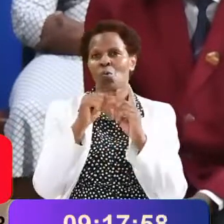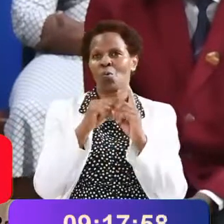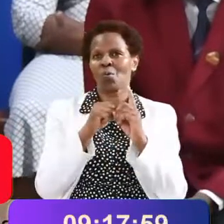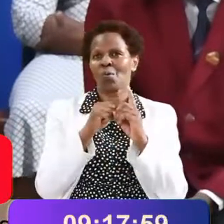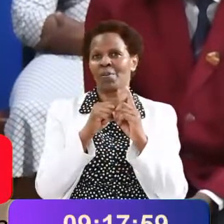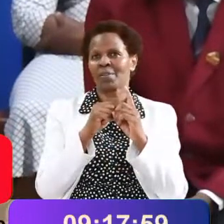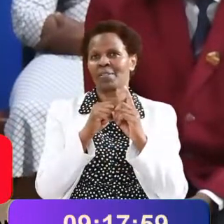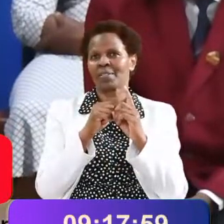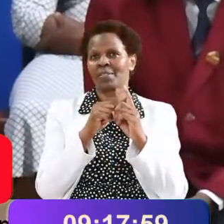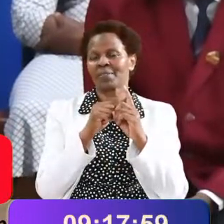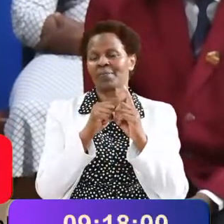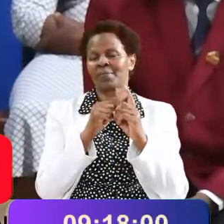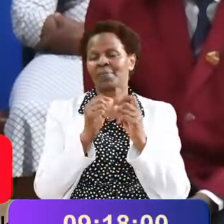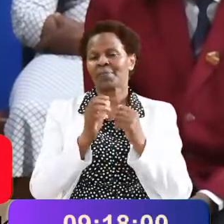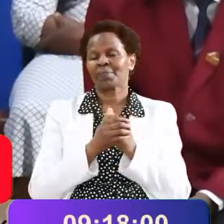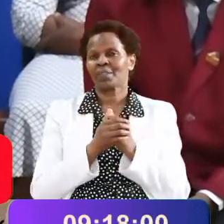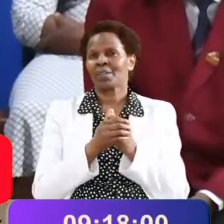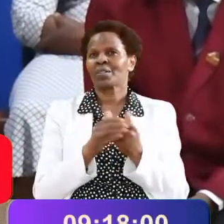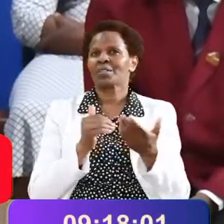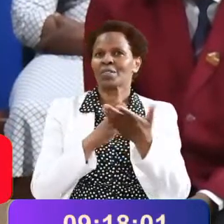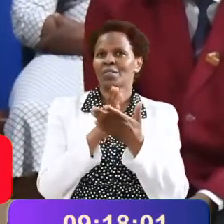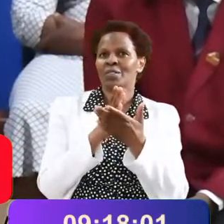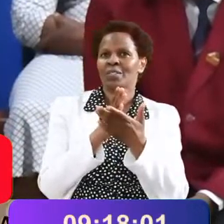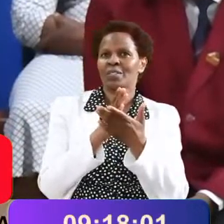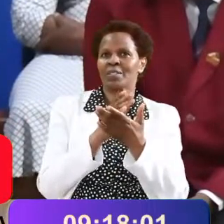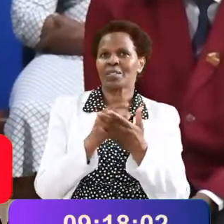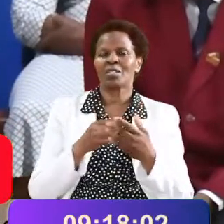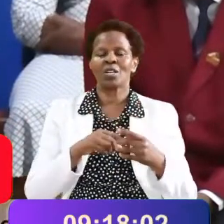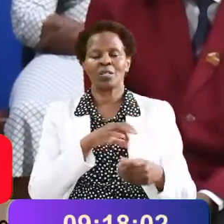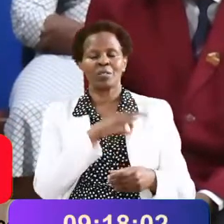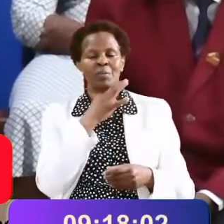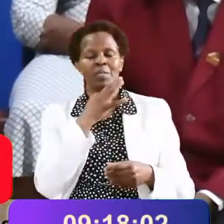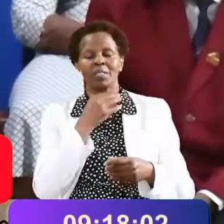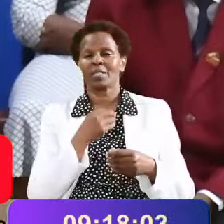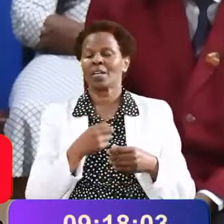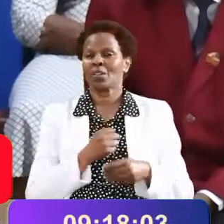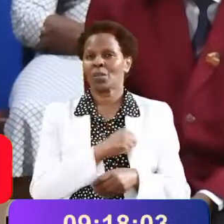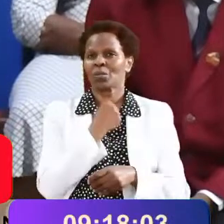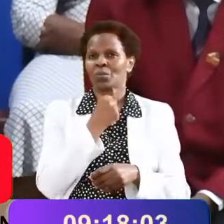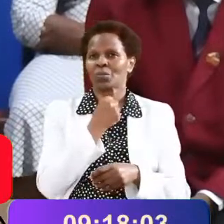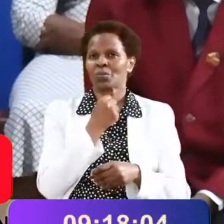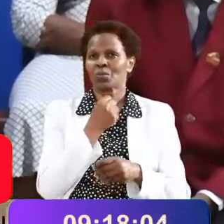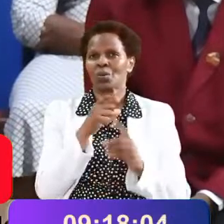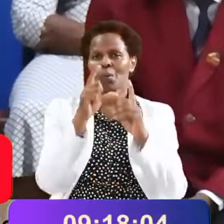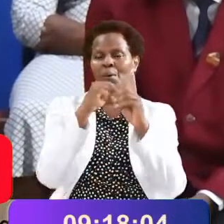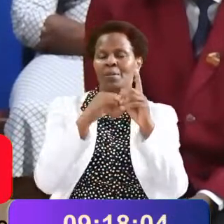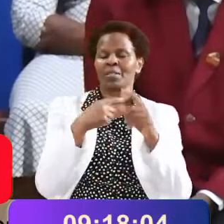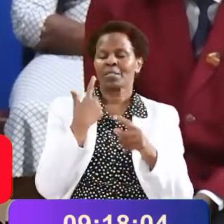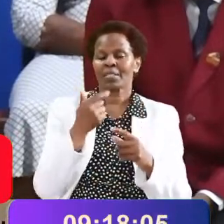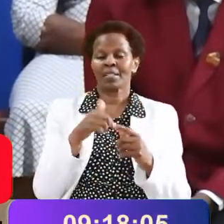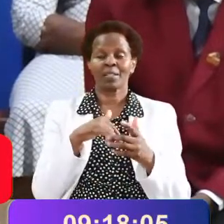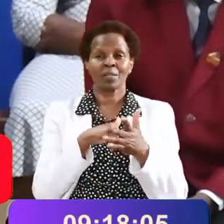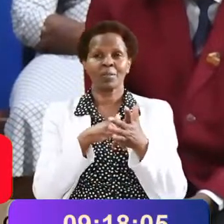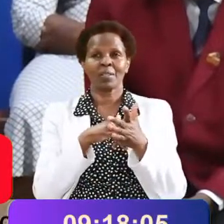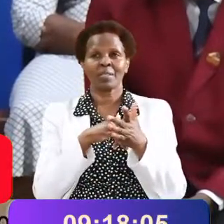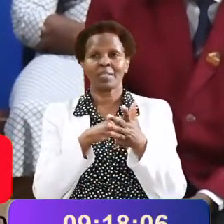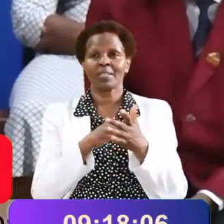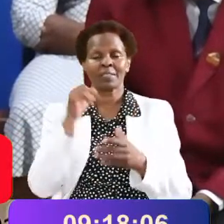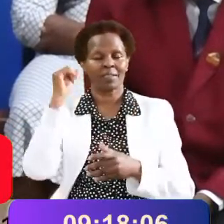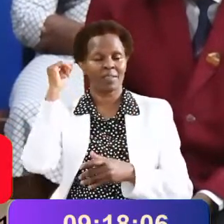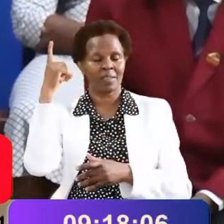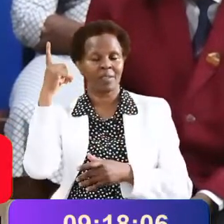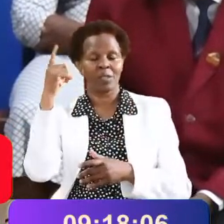any two-edged sword, dividing the soul and the spirit. The Bible says that the entrance of your word brings light and understanding to the